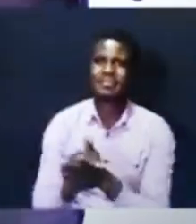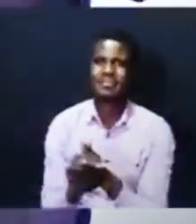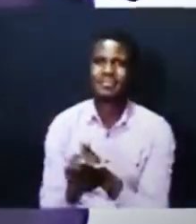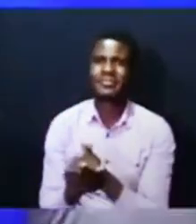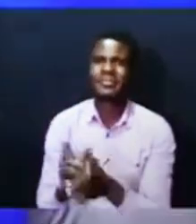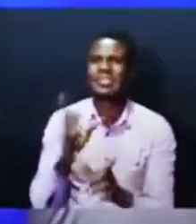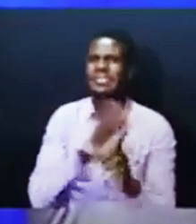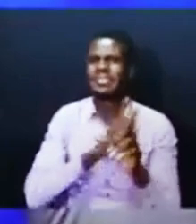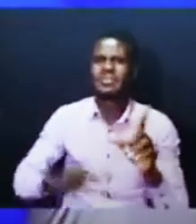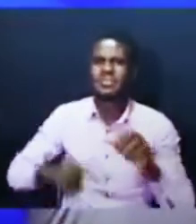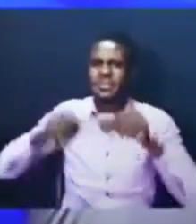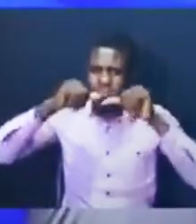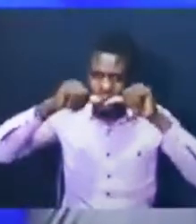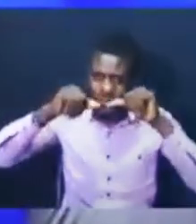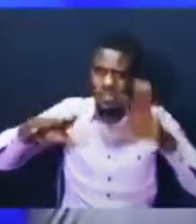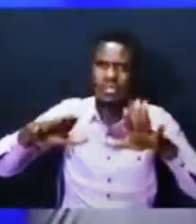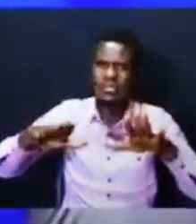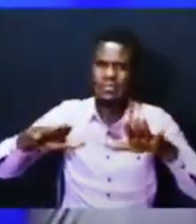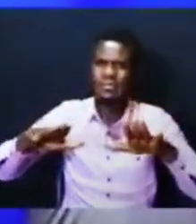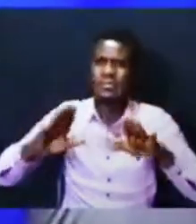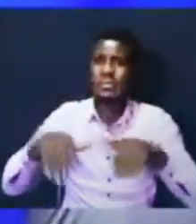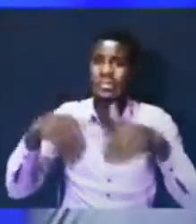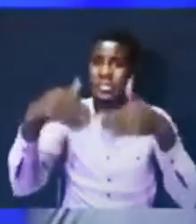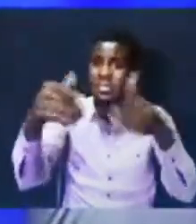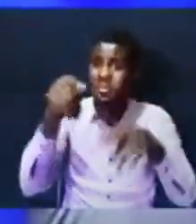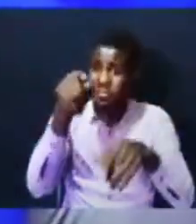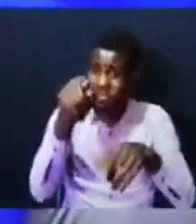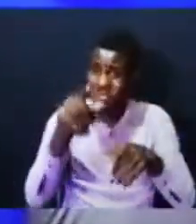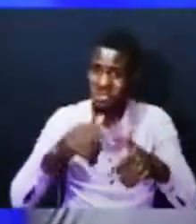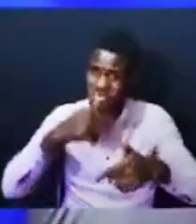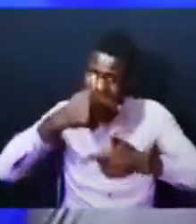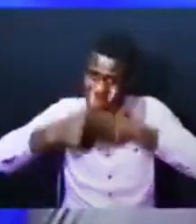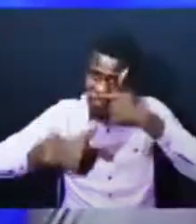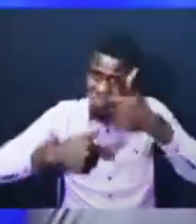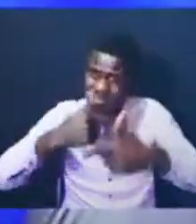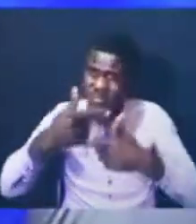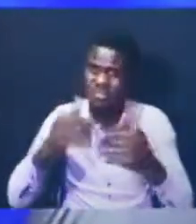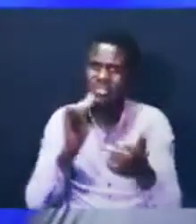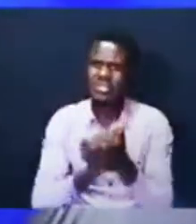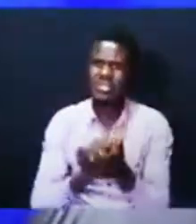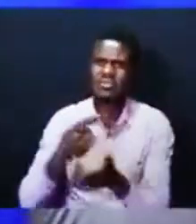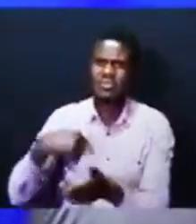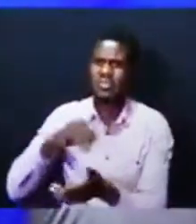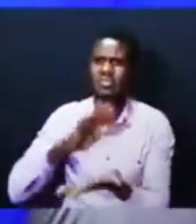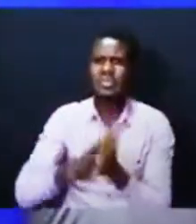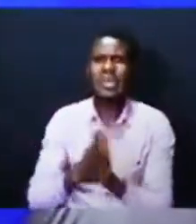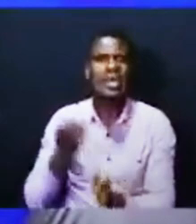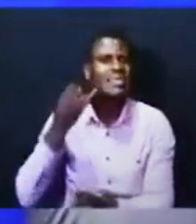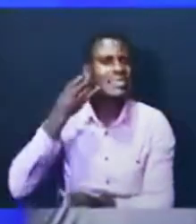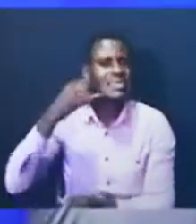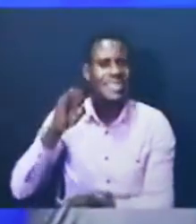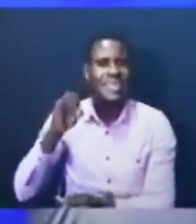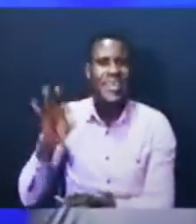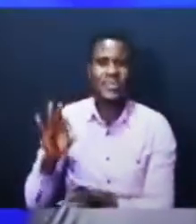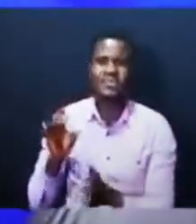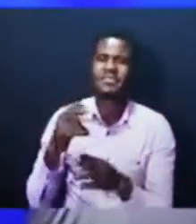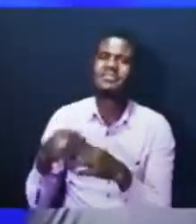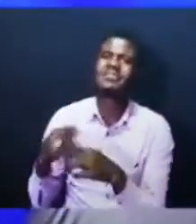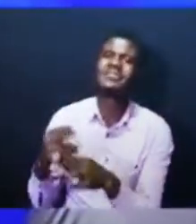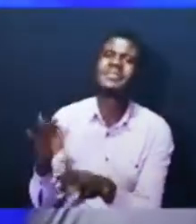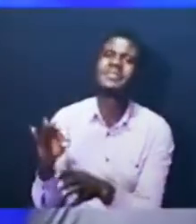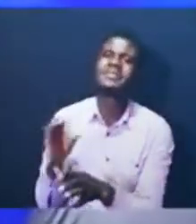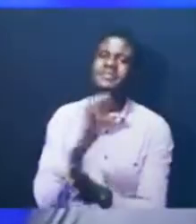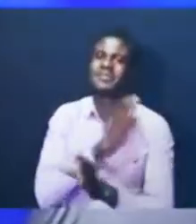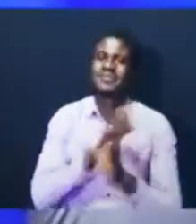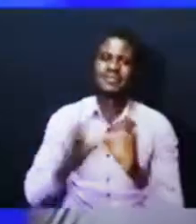esi. May the Lord bless. Ewuradin sira yen. Grant us grace. Omma yen adum that we shall be jealous over the name of Christ. Na yetumi